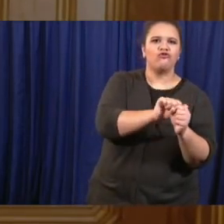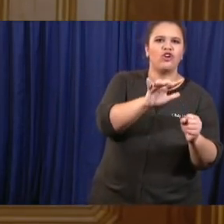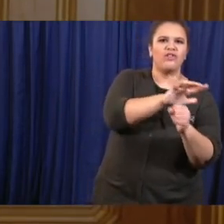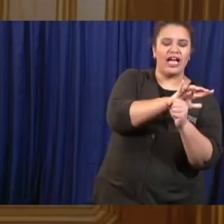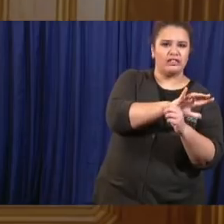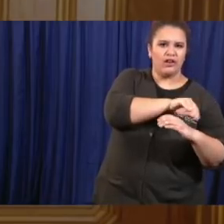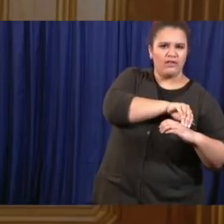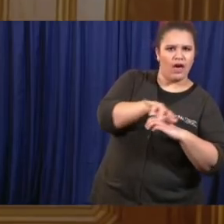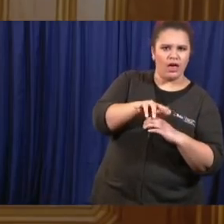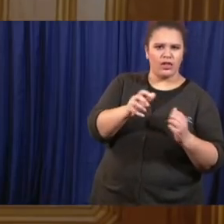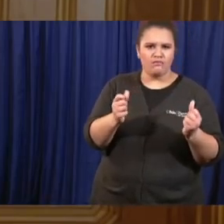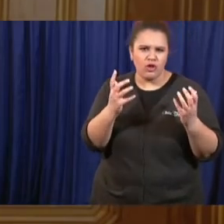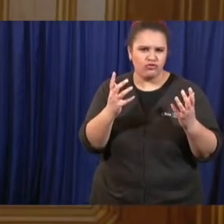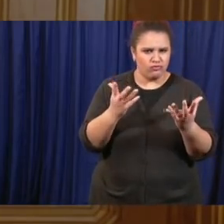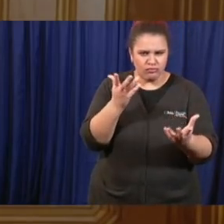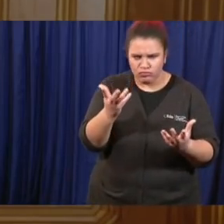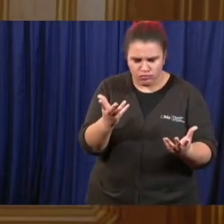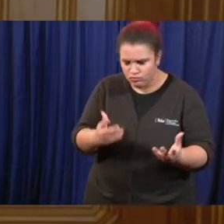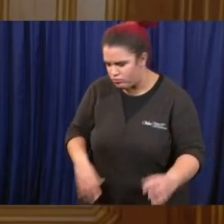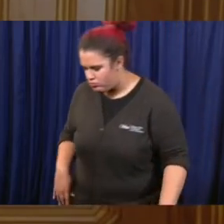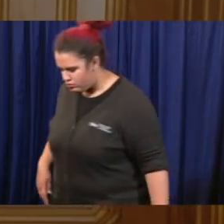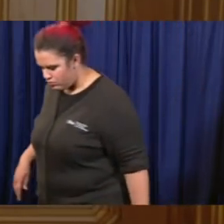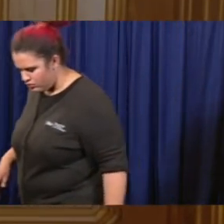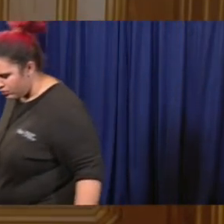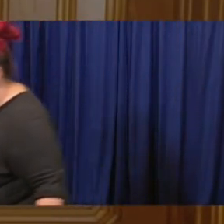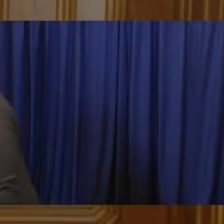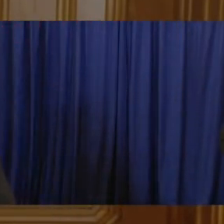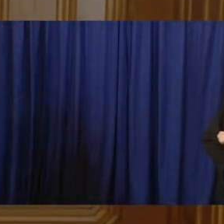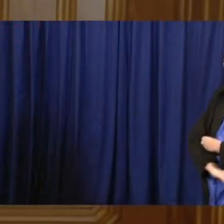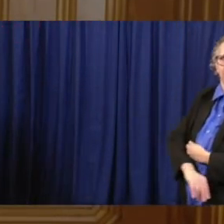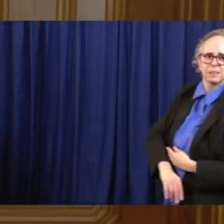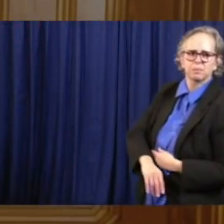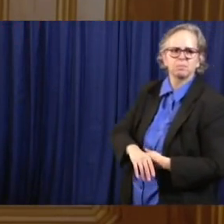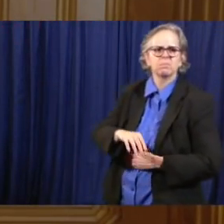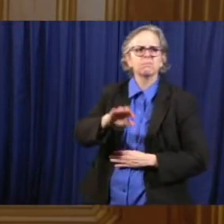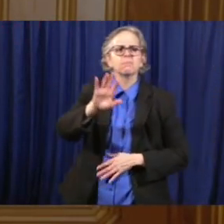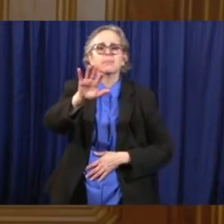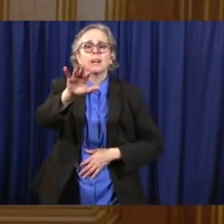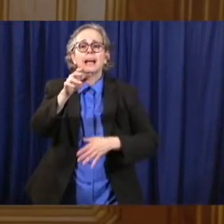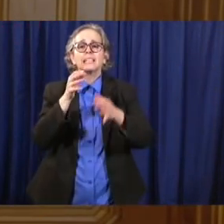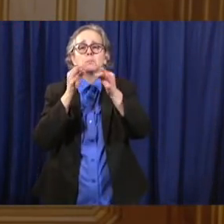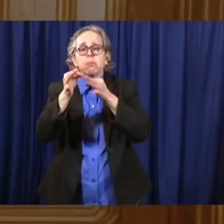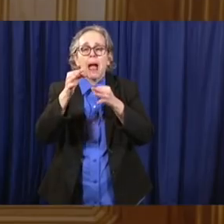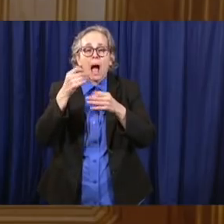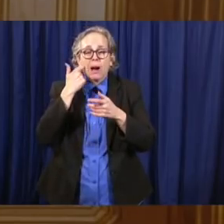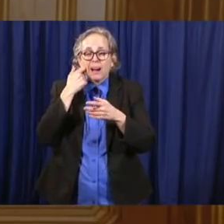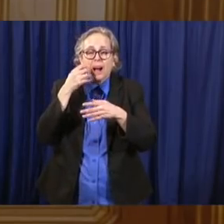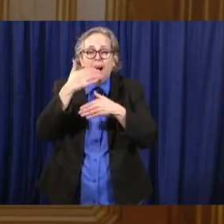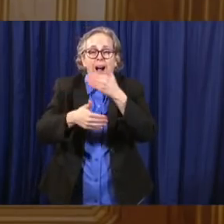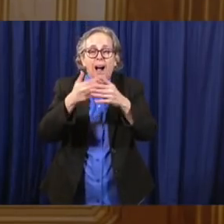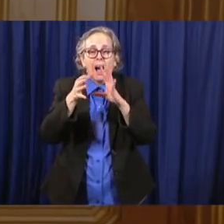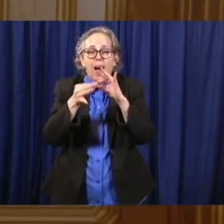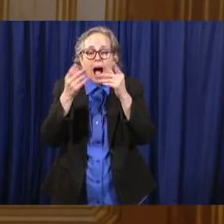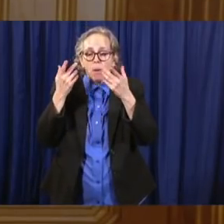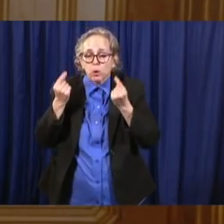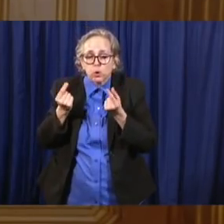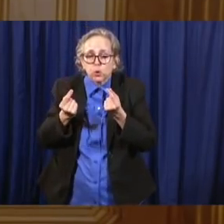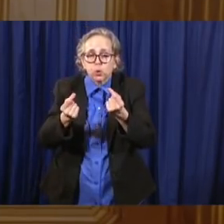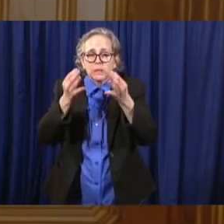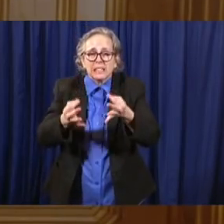process, I won't go through it again, but we started looking at people 60 years of age who had a medical problem. And the whole idea